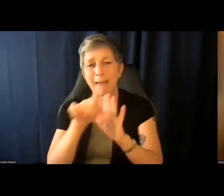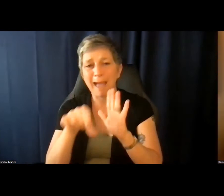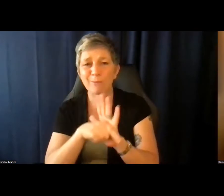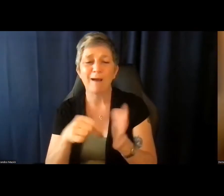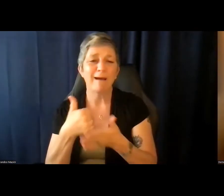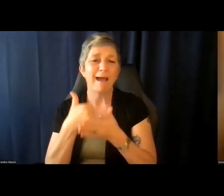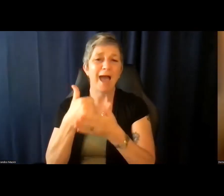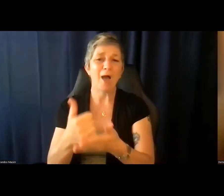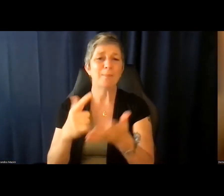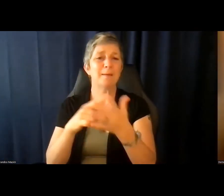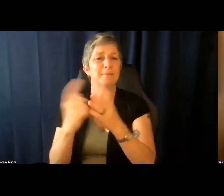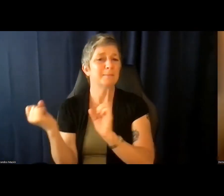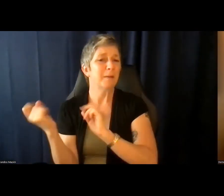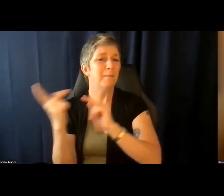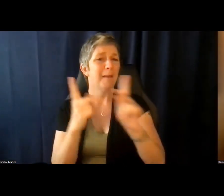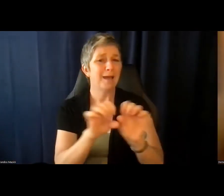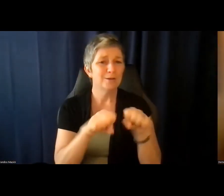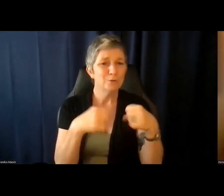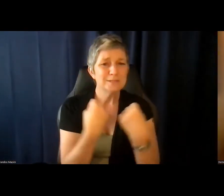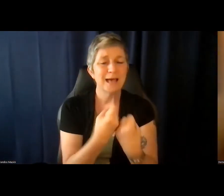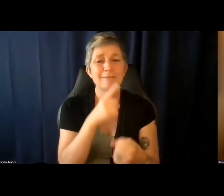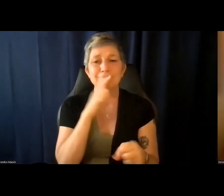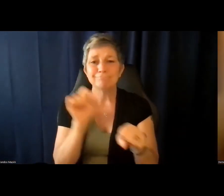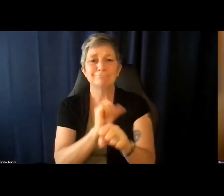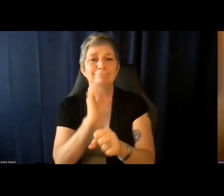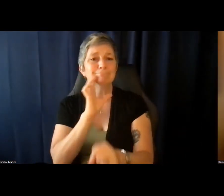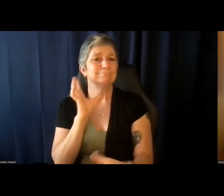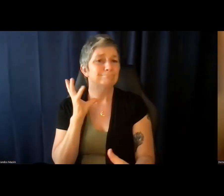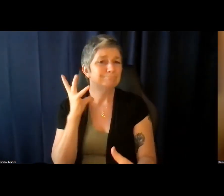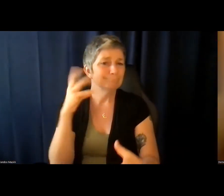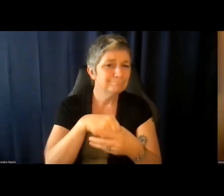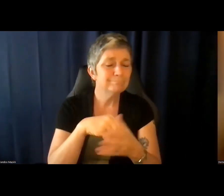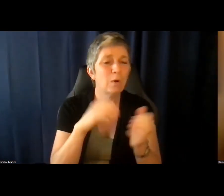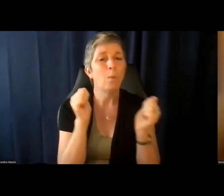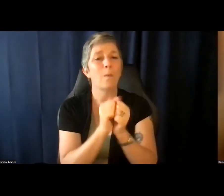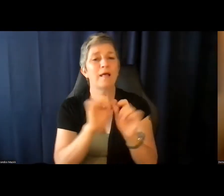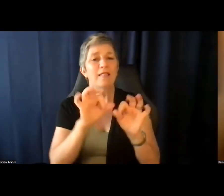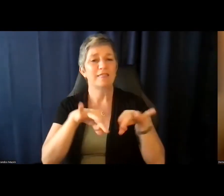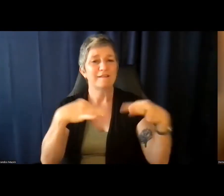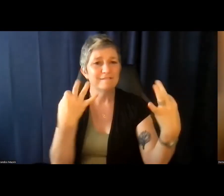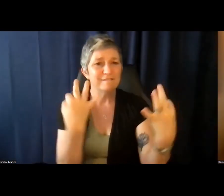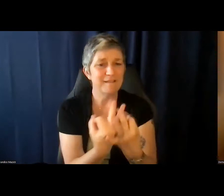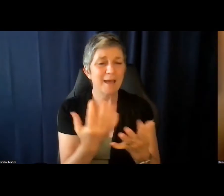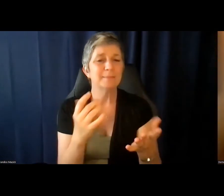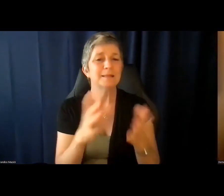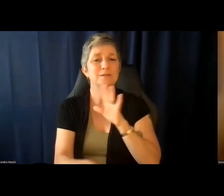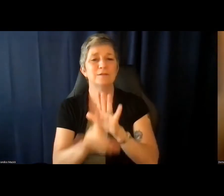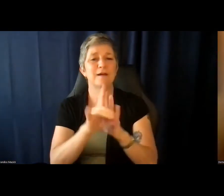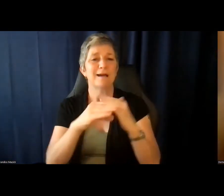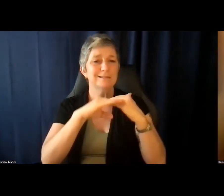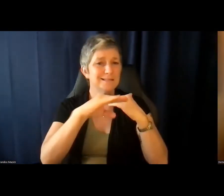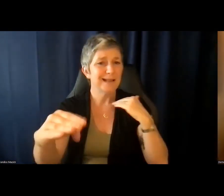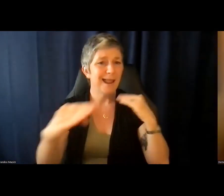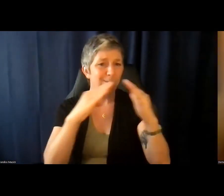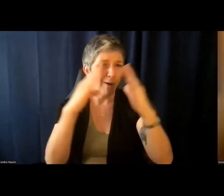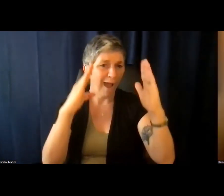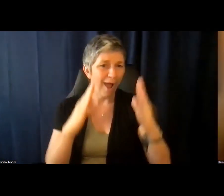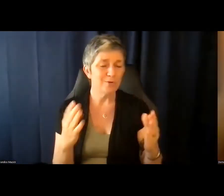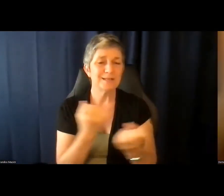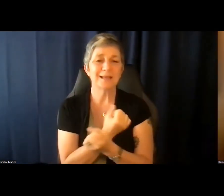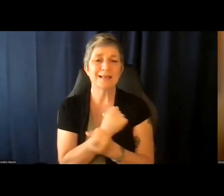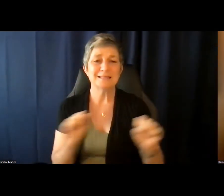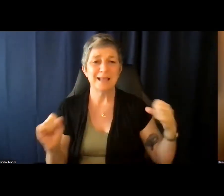reenter society and truly reunite with their families and find stable housing and safe